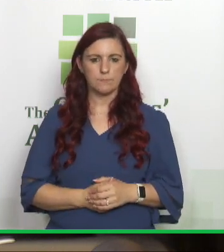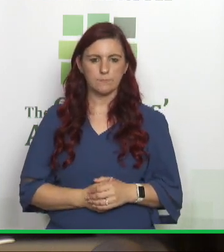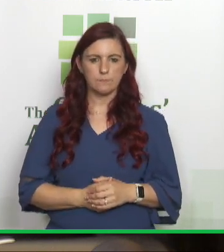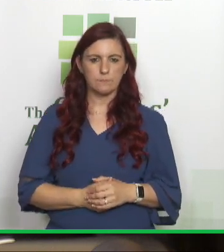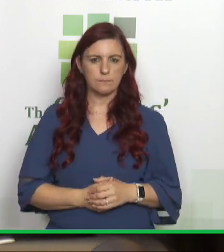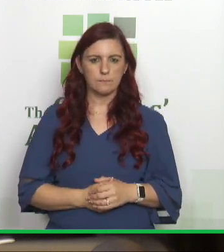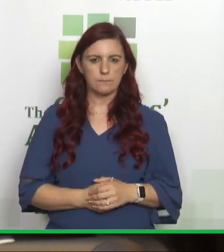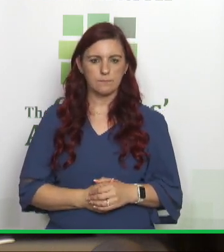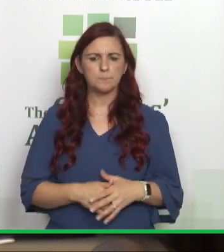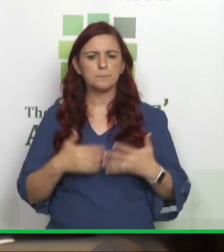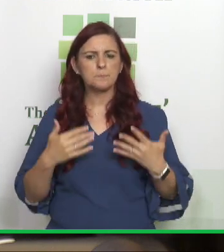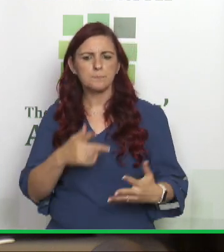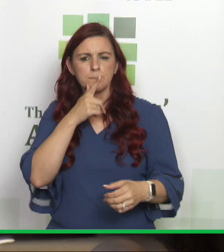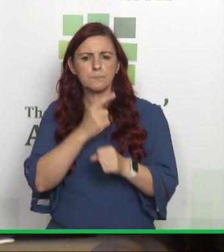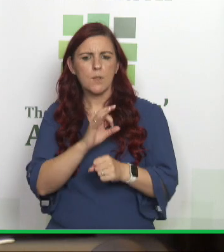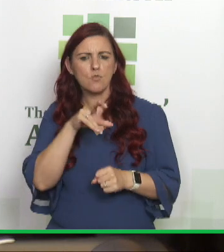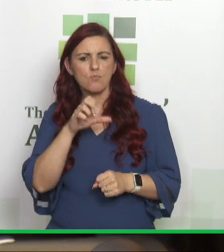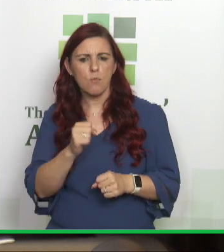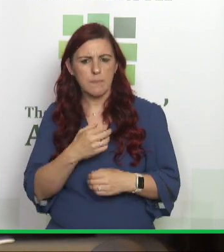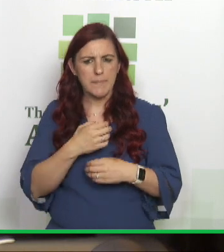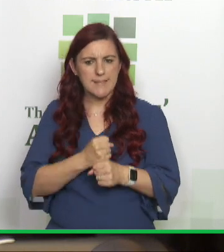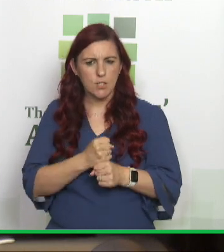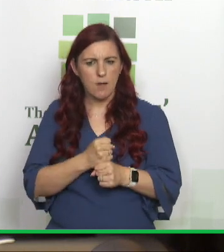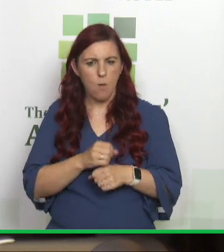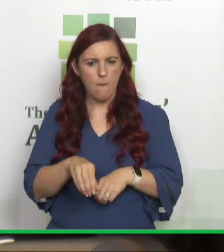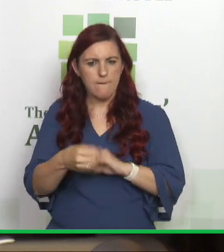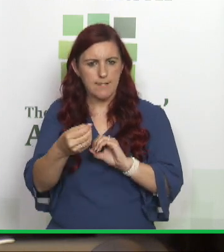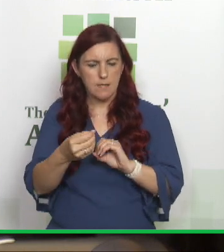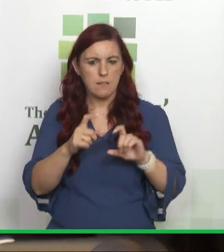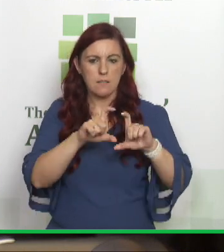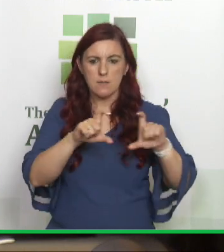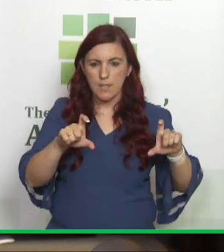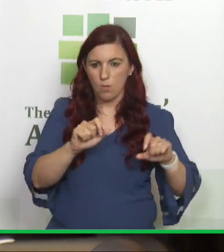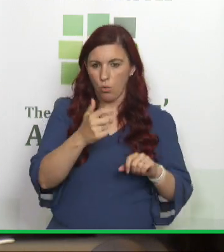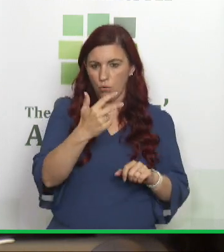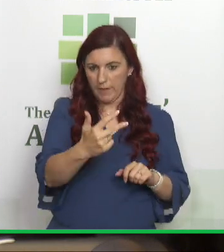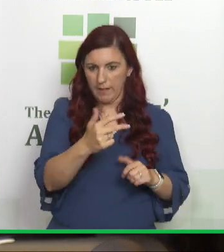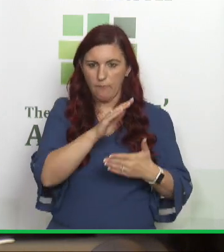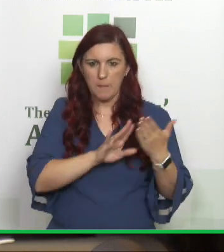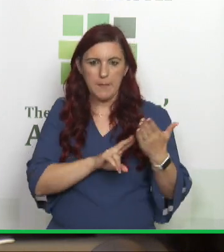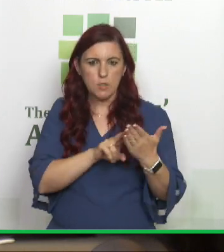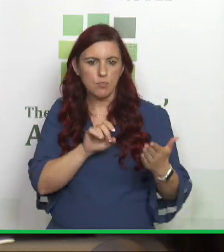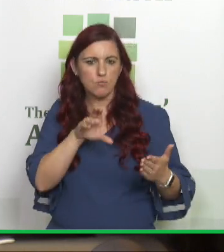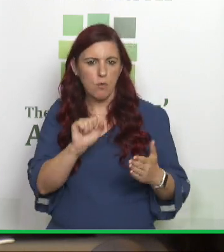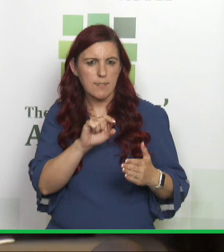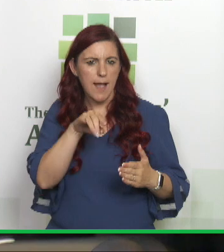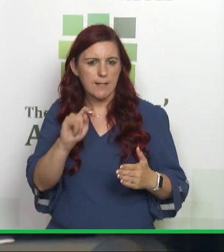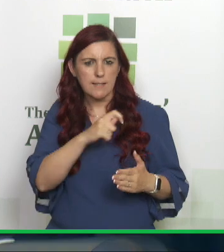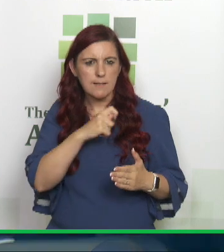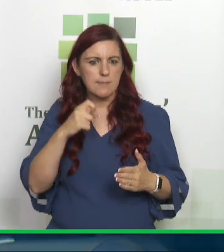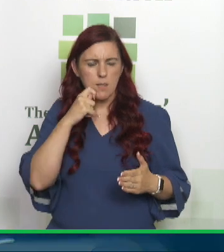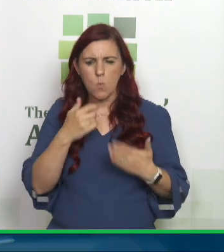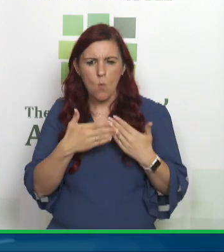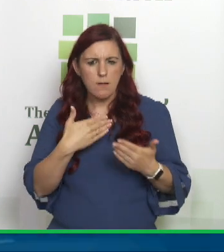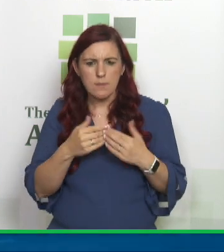I will now talk to you about drugs possession offences. Section 3 of the Misuse of Drugs Act outlines the actual